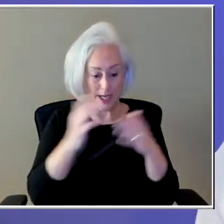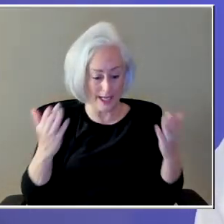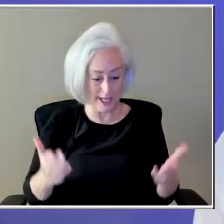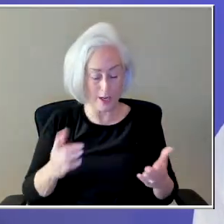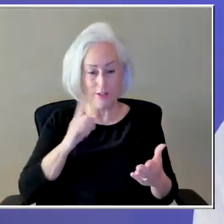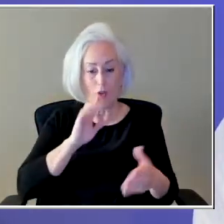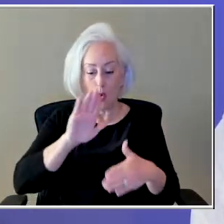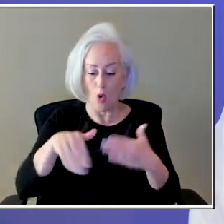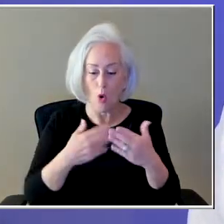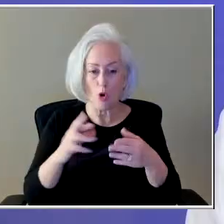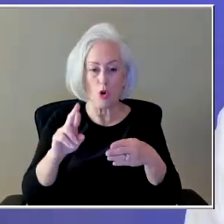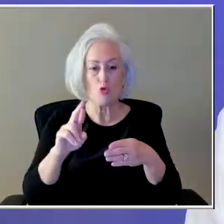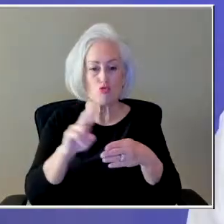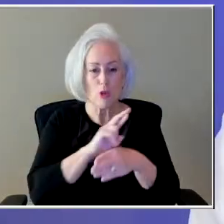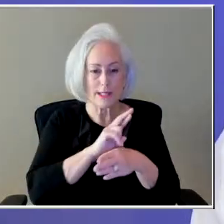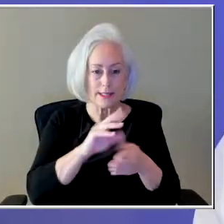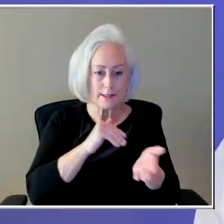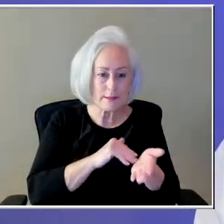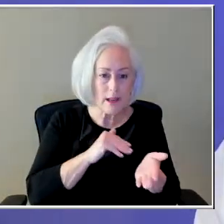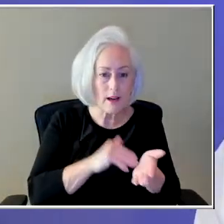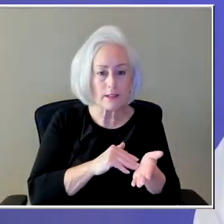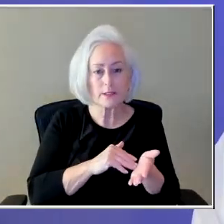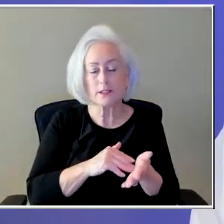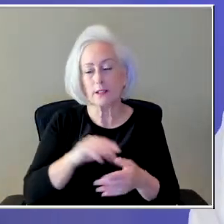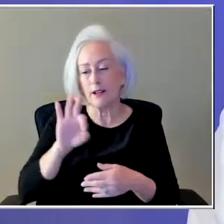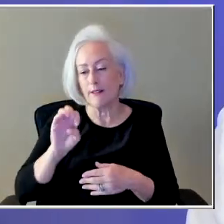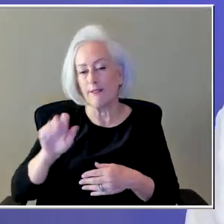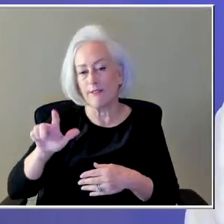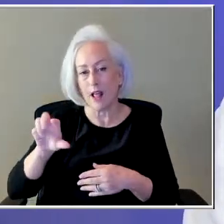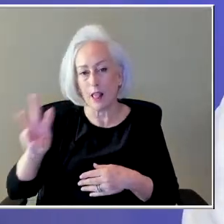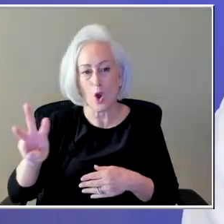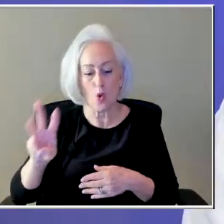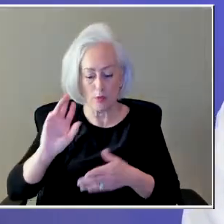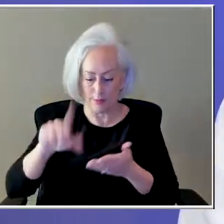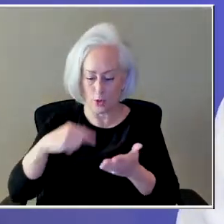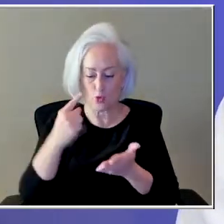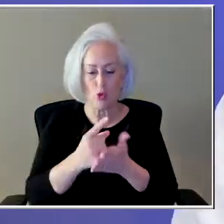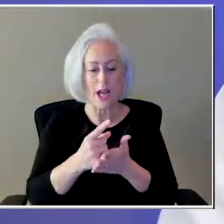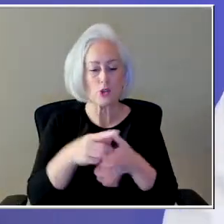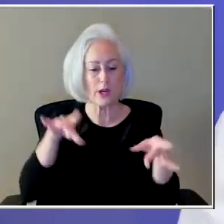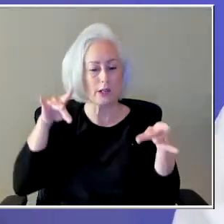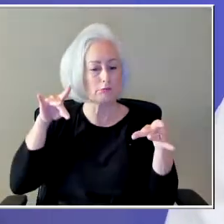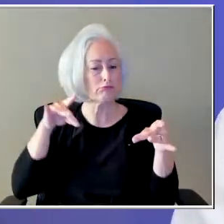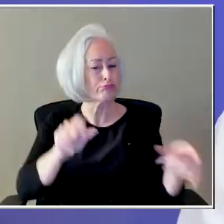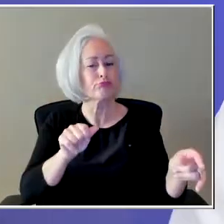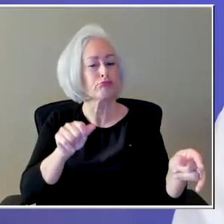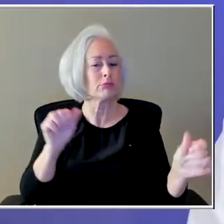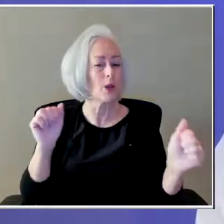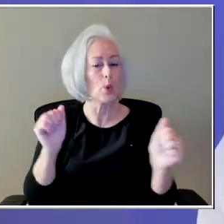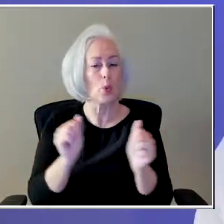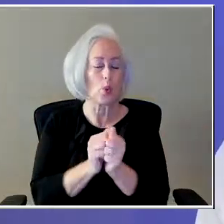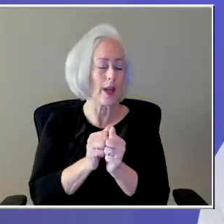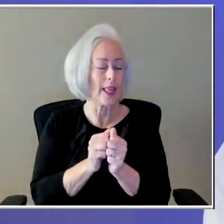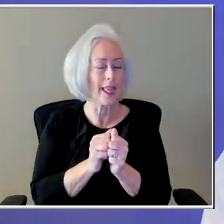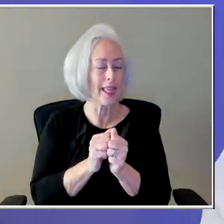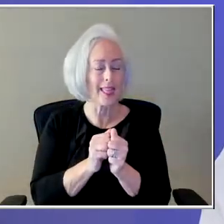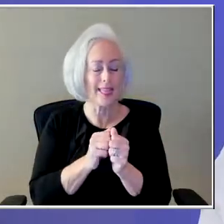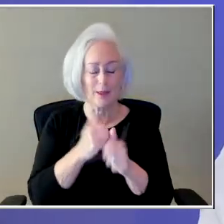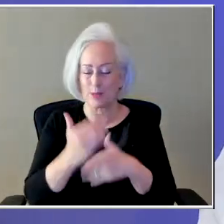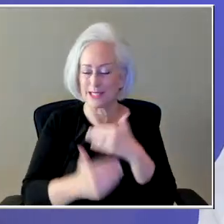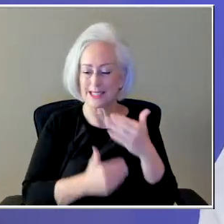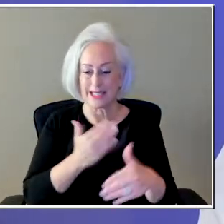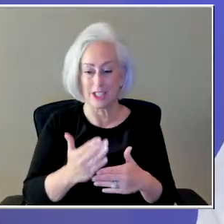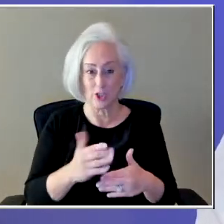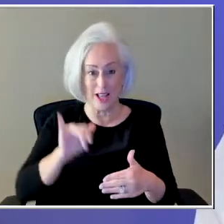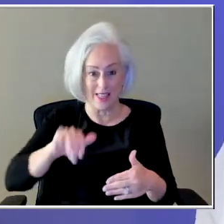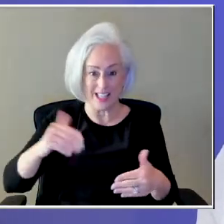and our fellows graduate very savvy at doing these procedures. So this is the new, like we don't have to do extra training to figure